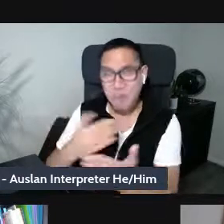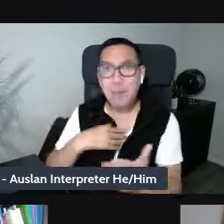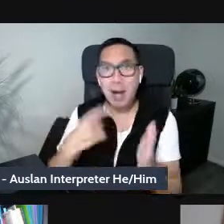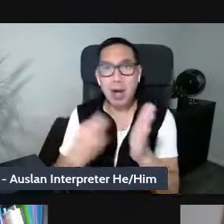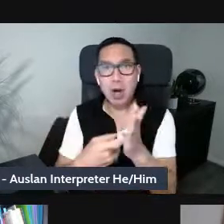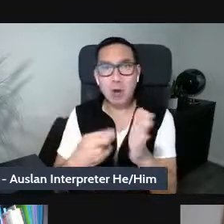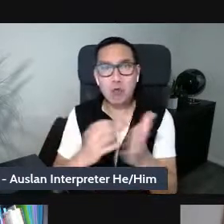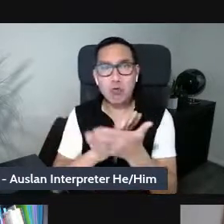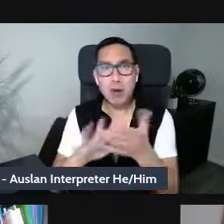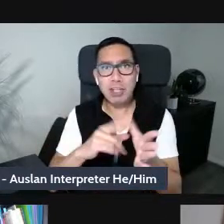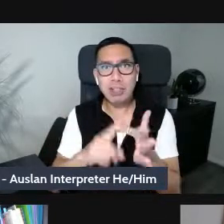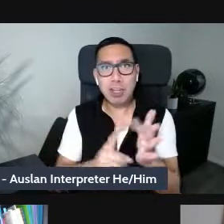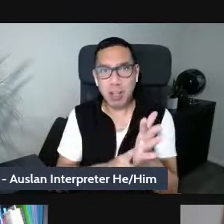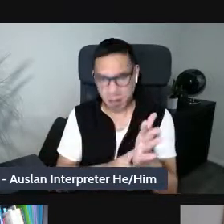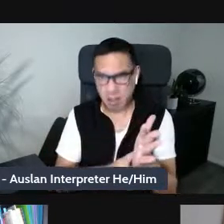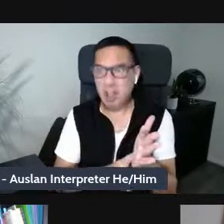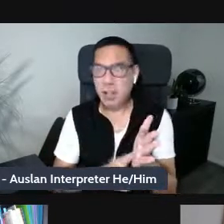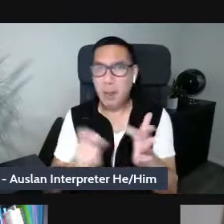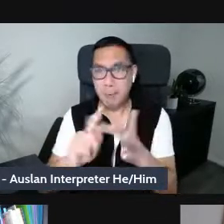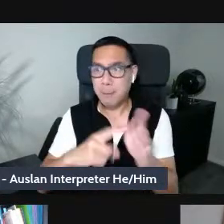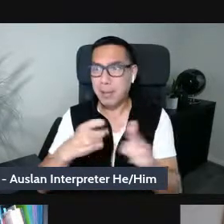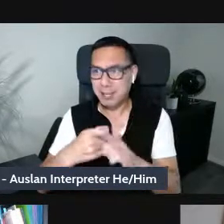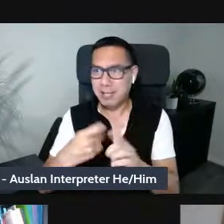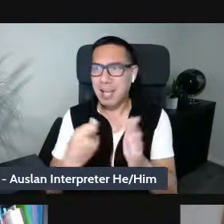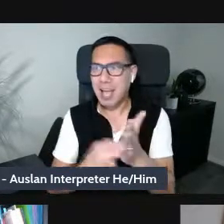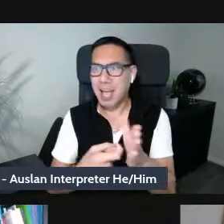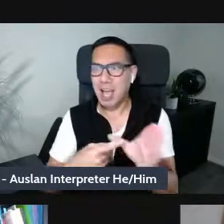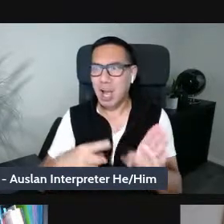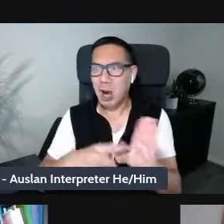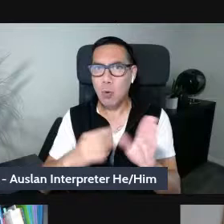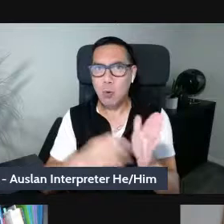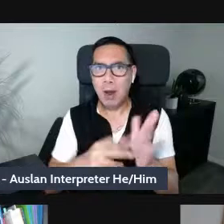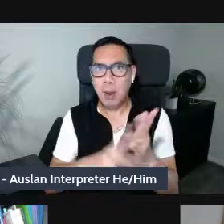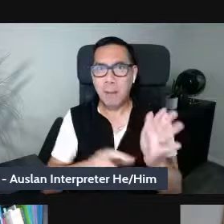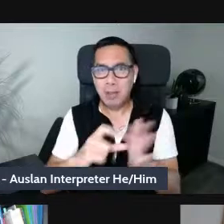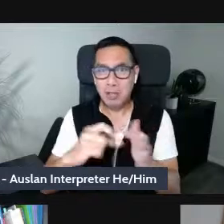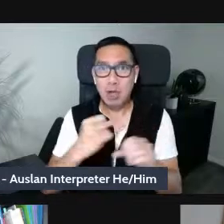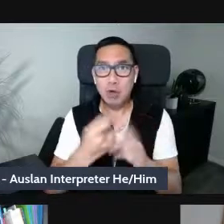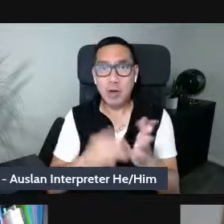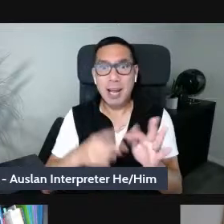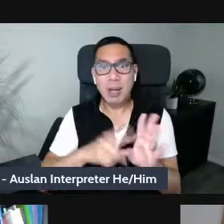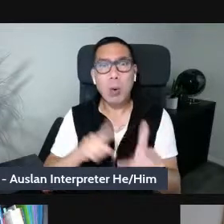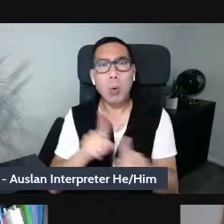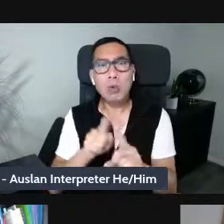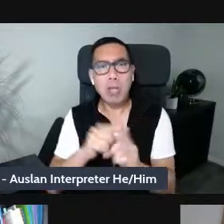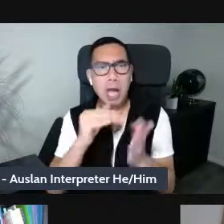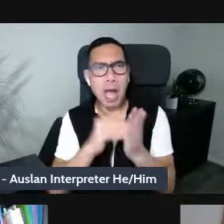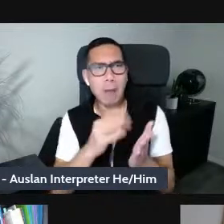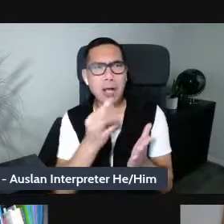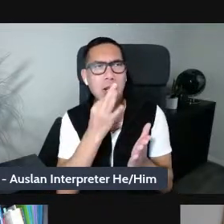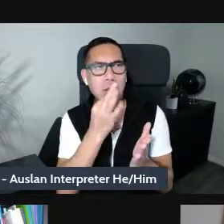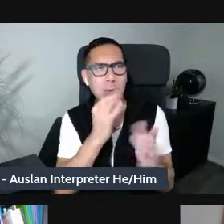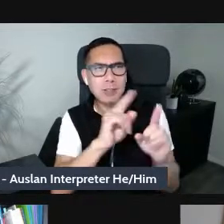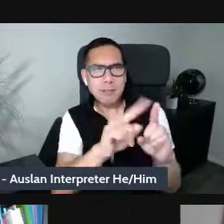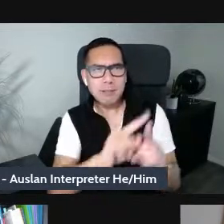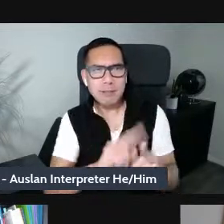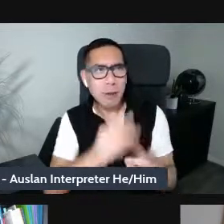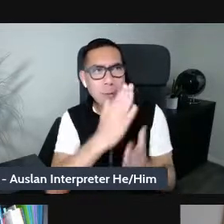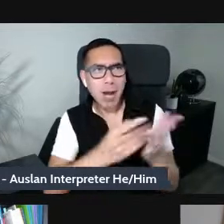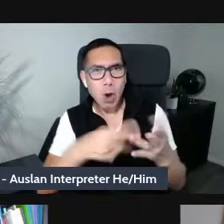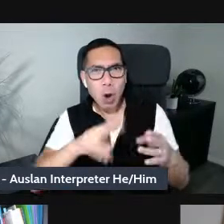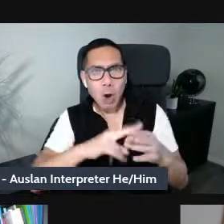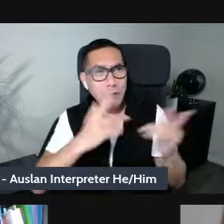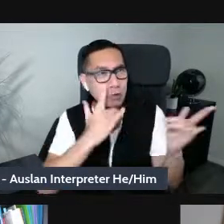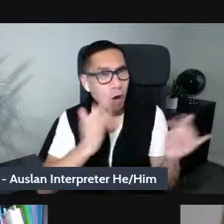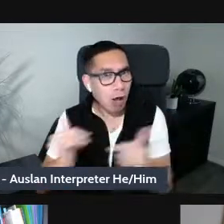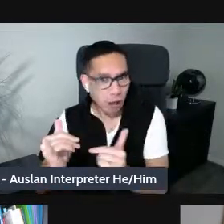Peak, Raymond Gray, have worked on different aspects of the trial, which kind of brings me to a comment and question